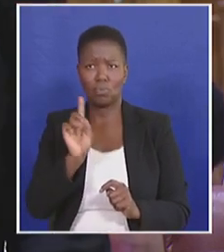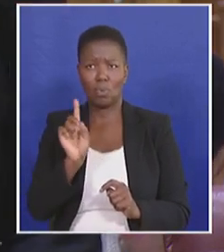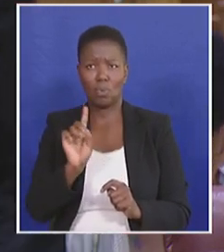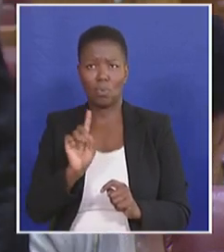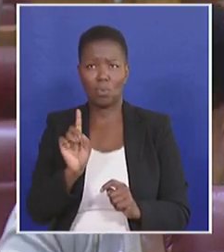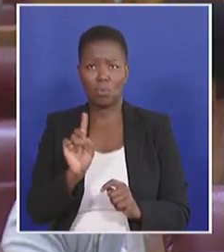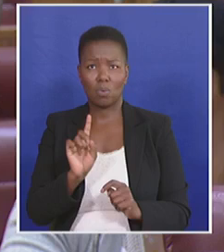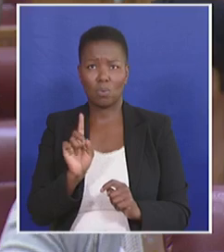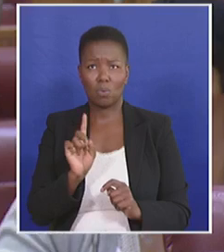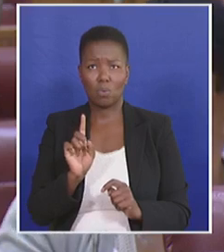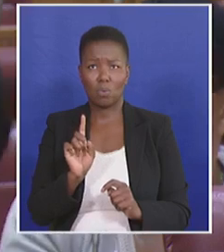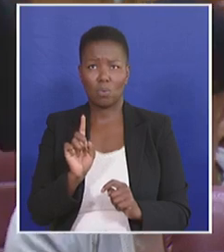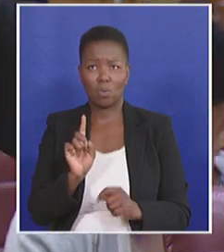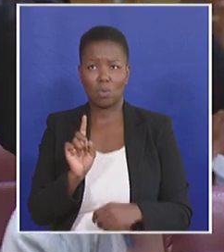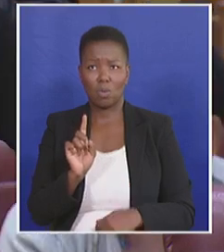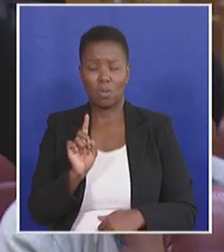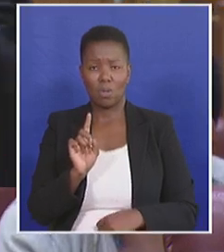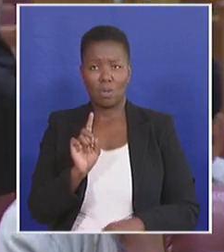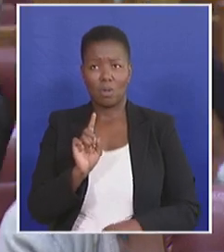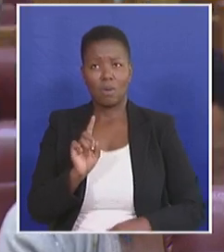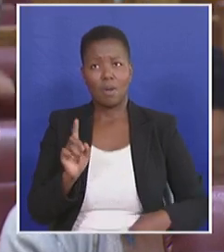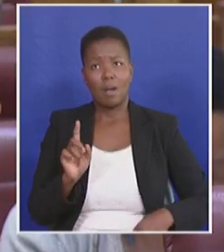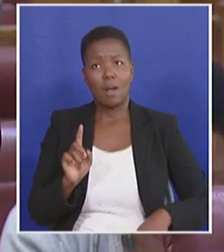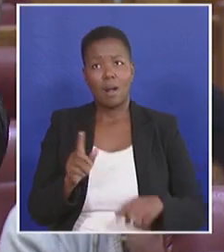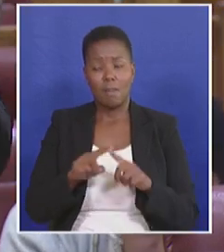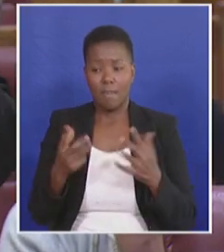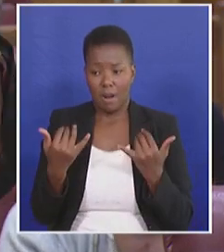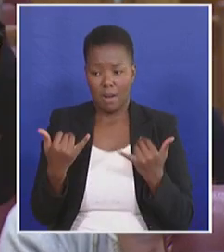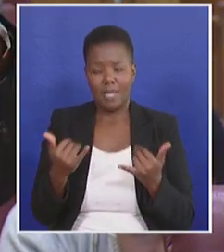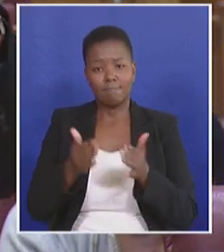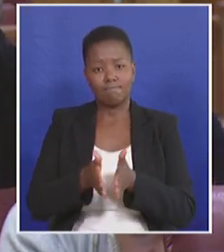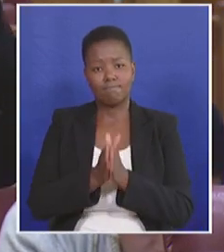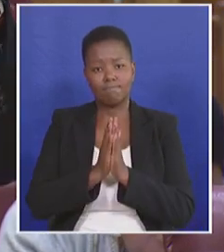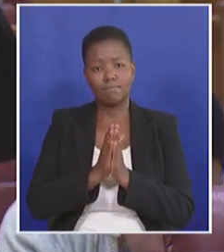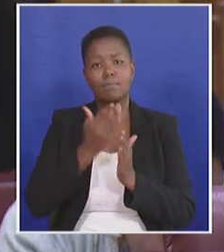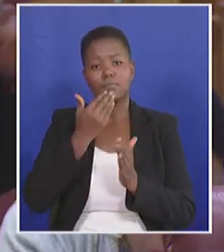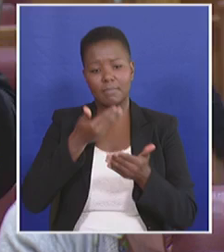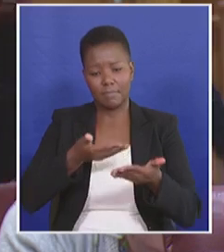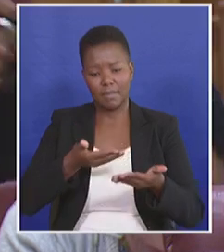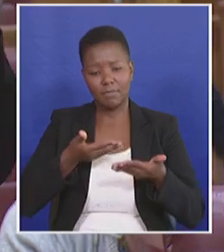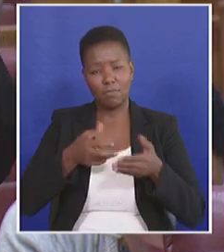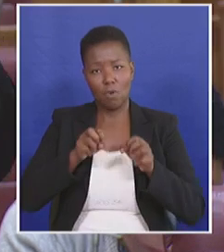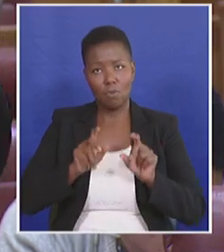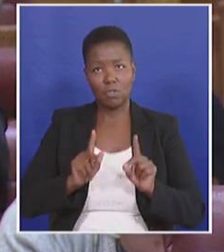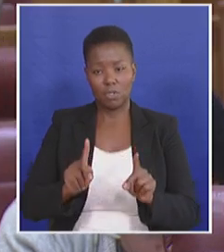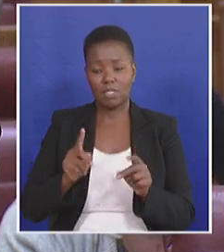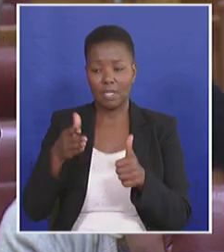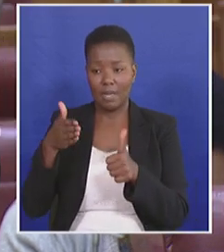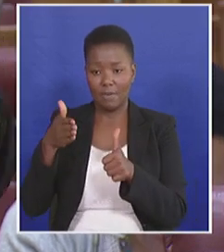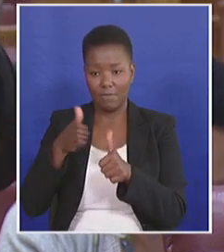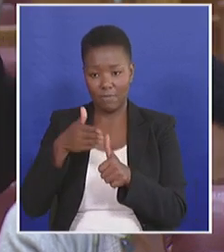on. Now, I would then ask that I be given an opportunity to verify that particular issue